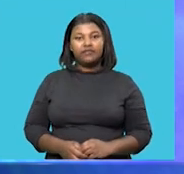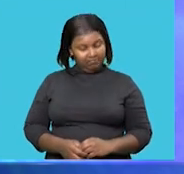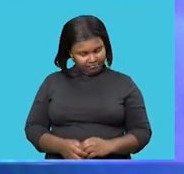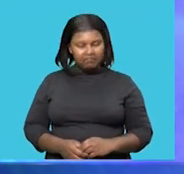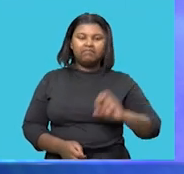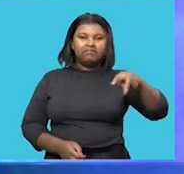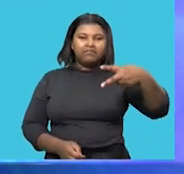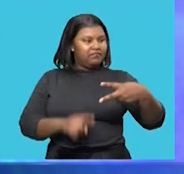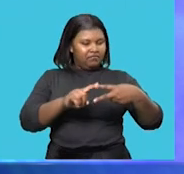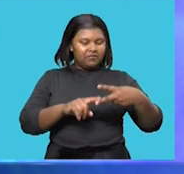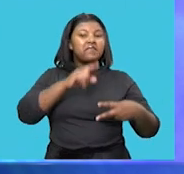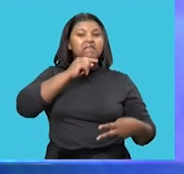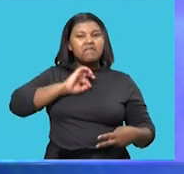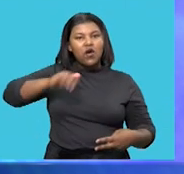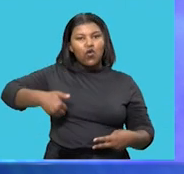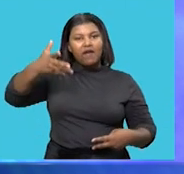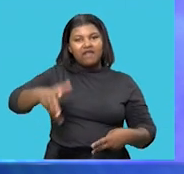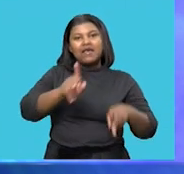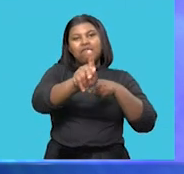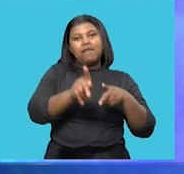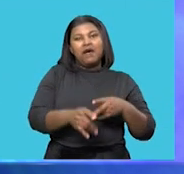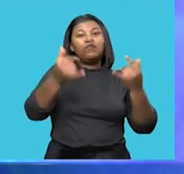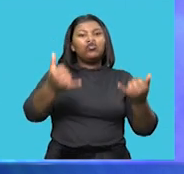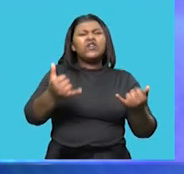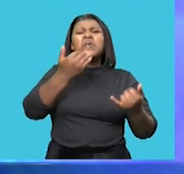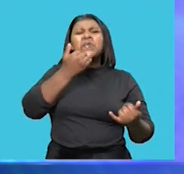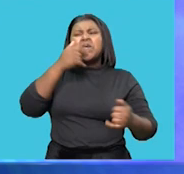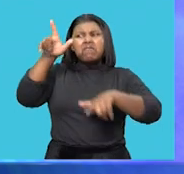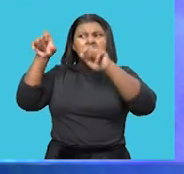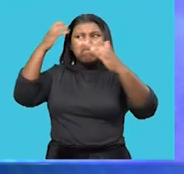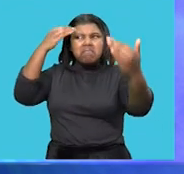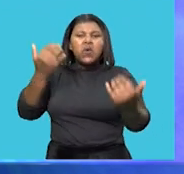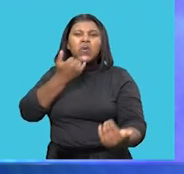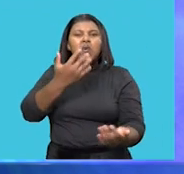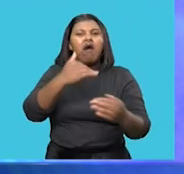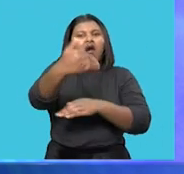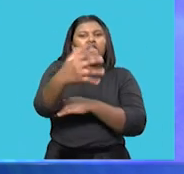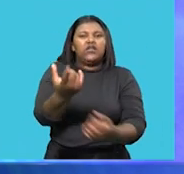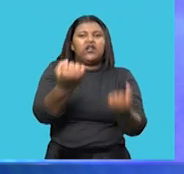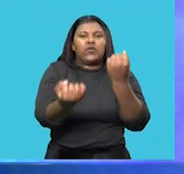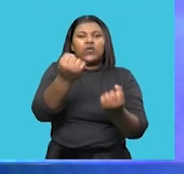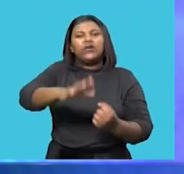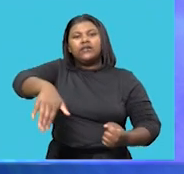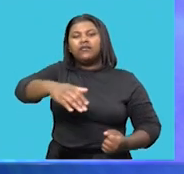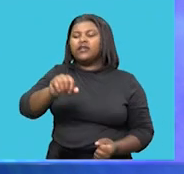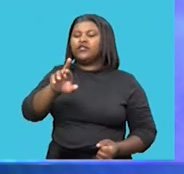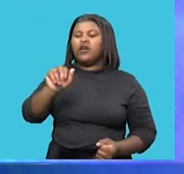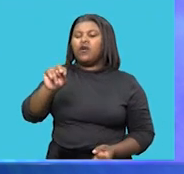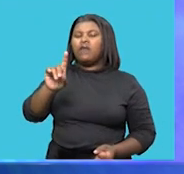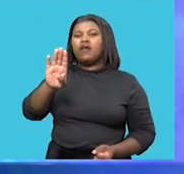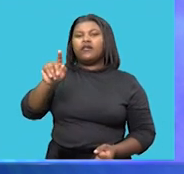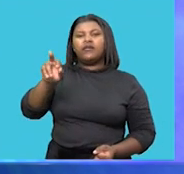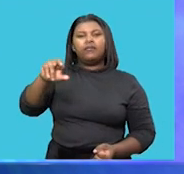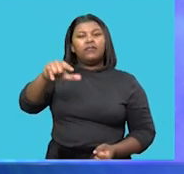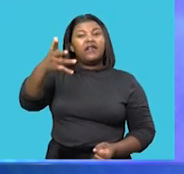Now, two people, a man and a woman, have been shot and killed by a group of assailants outside the Randburg Magistrate Court this morning. It is reported